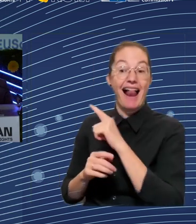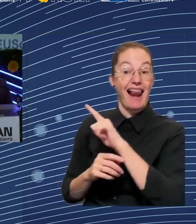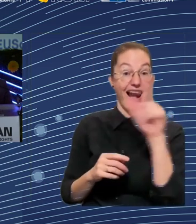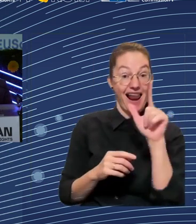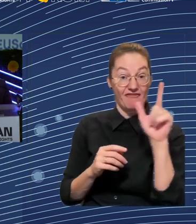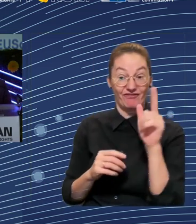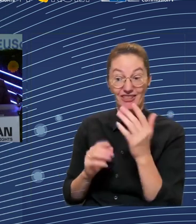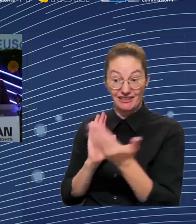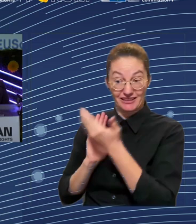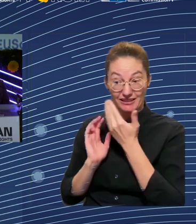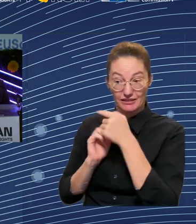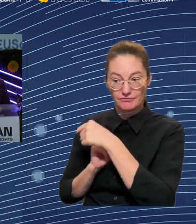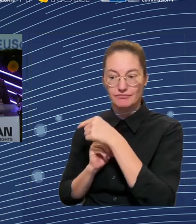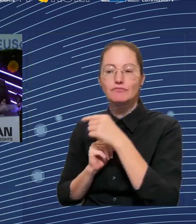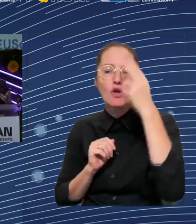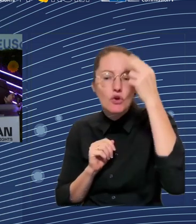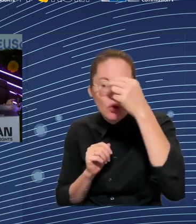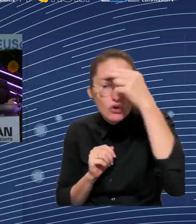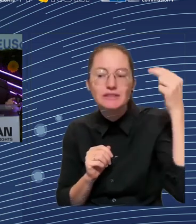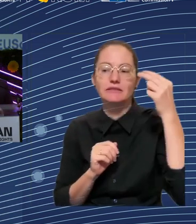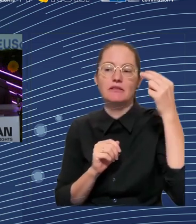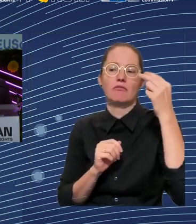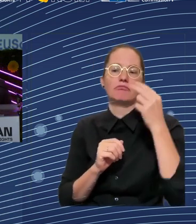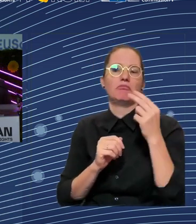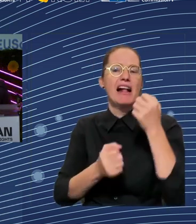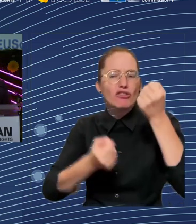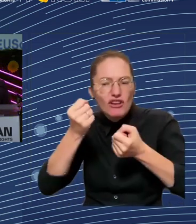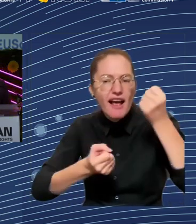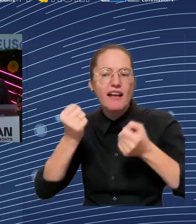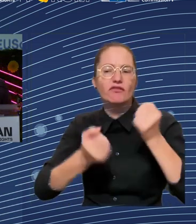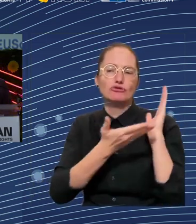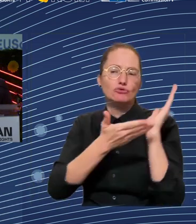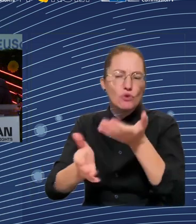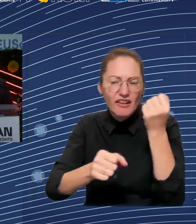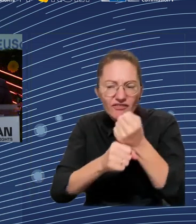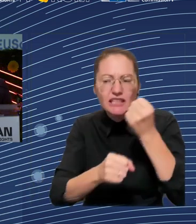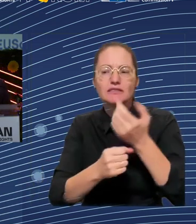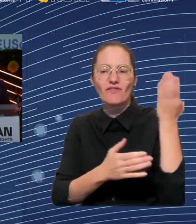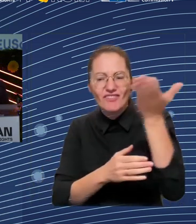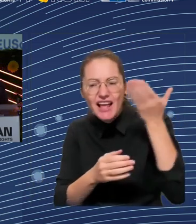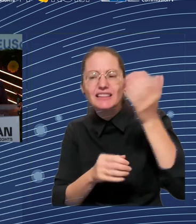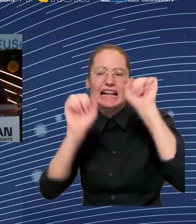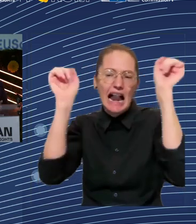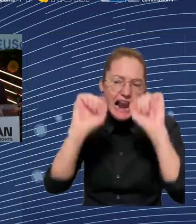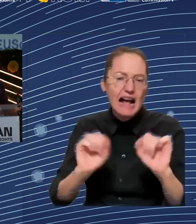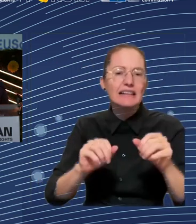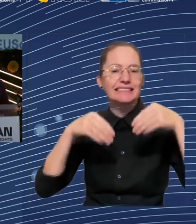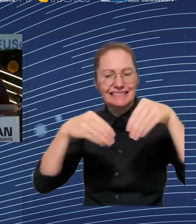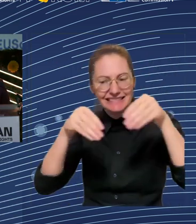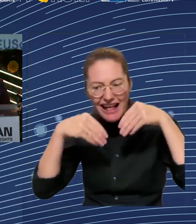job strain spectrum. And here we found that one of these factors that is particularly important is health and safety risks at